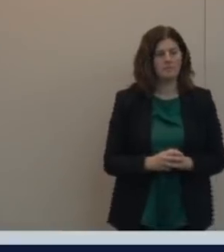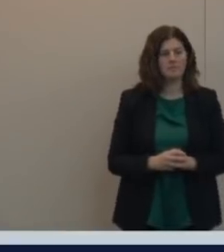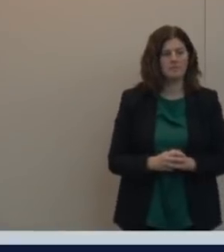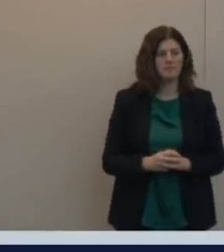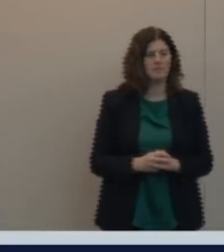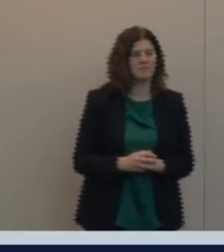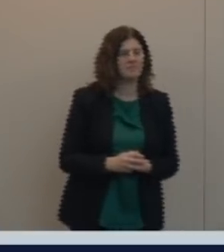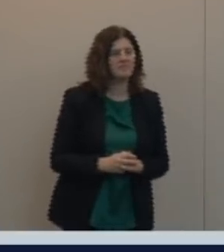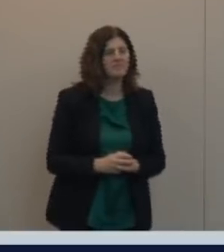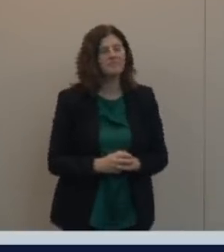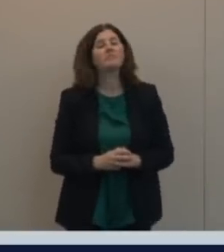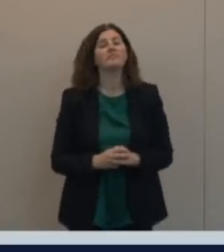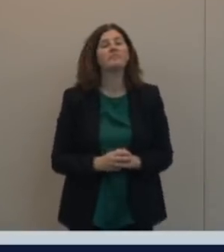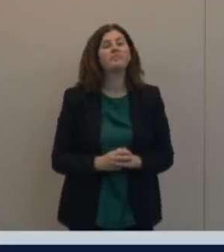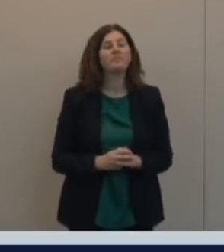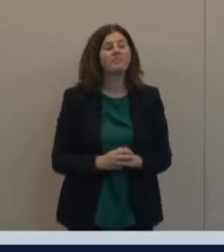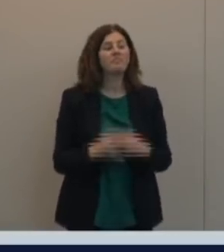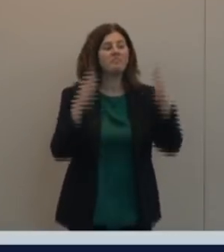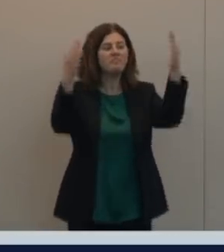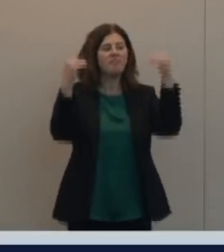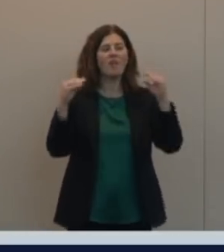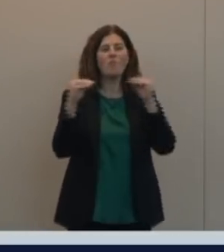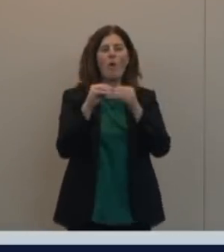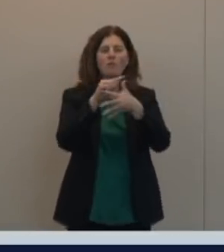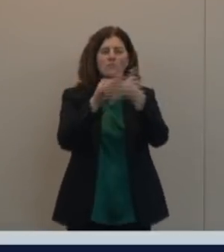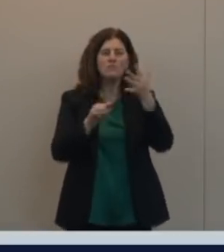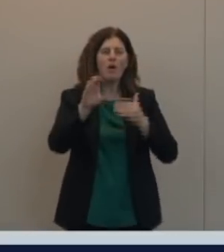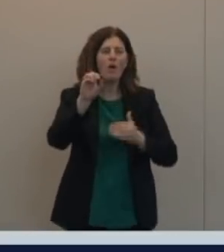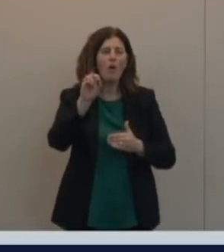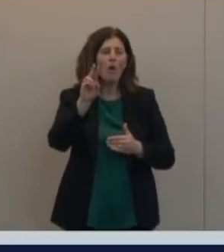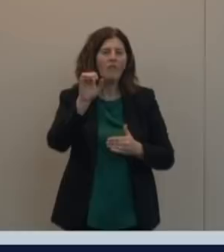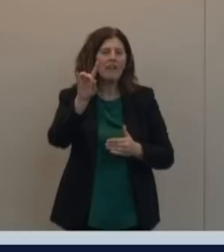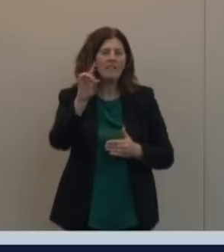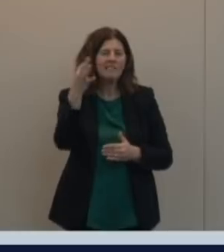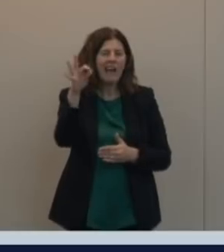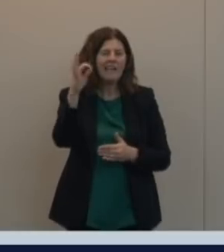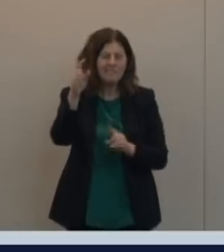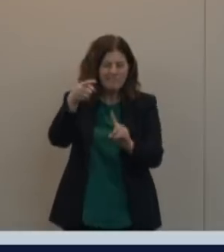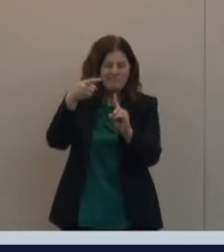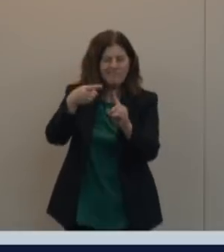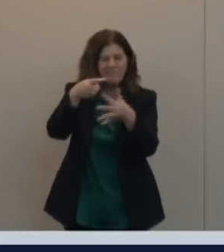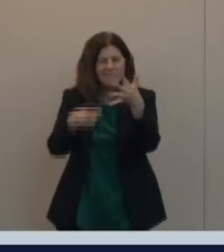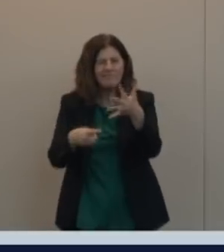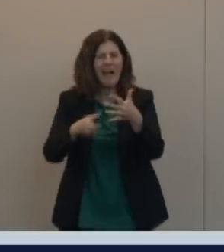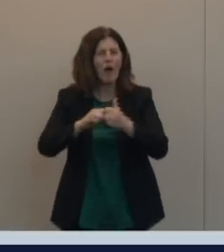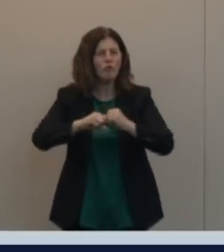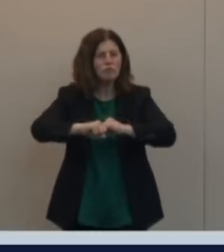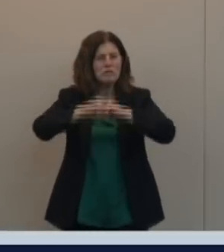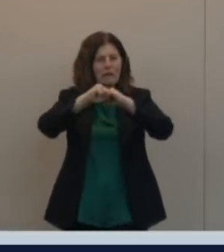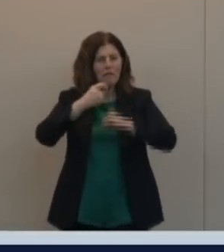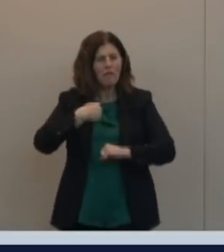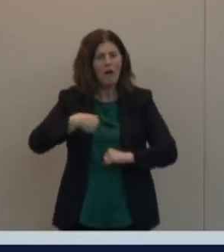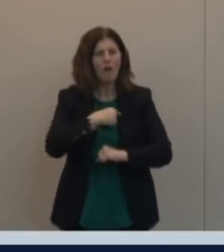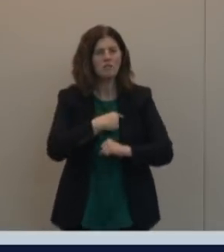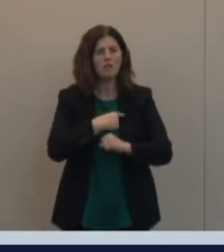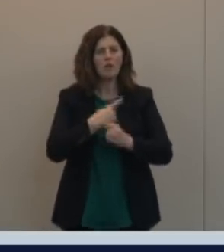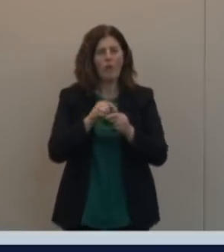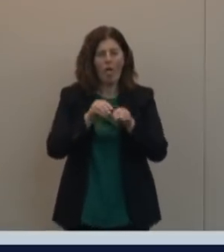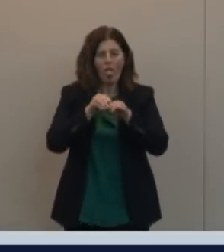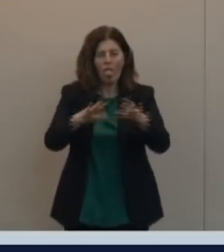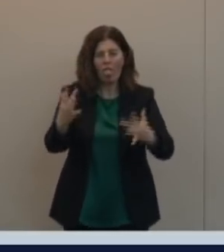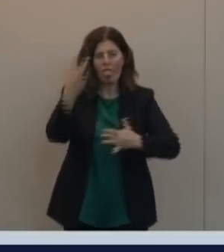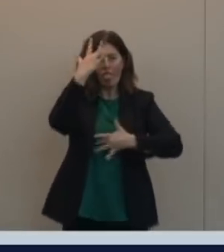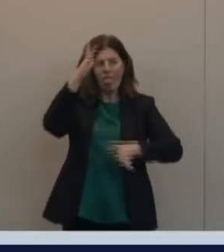All right. This is more COVID-19 specific in terms of protecting us from transmission